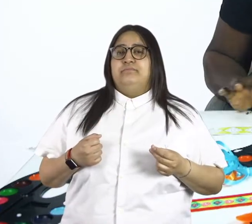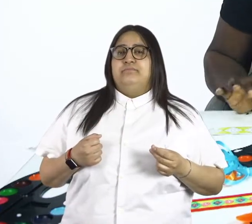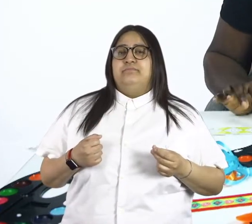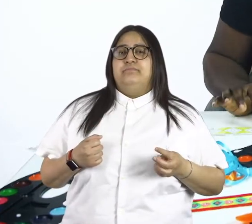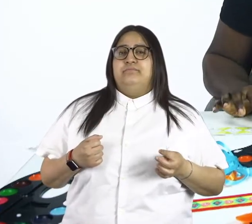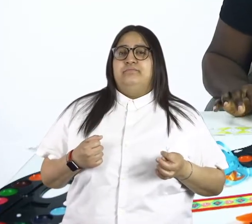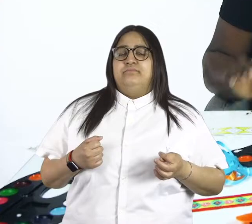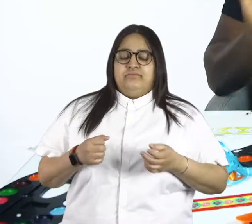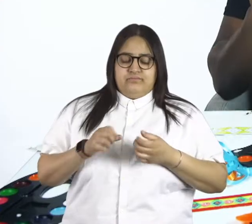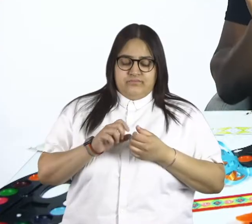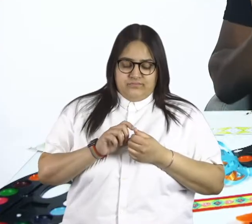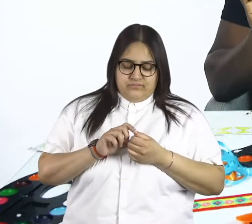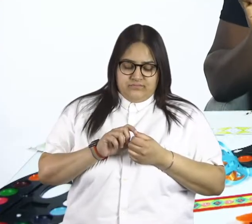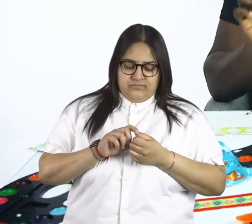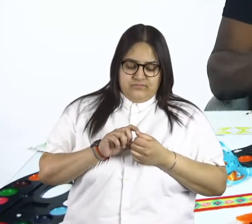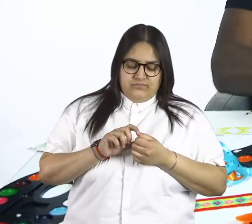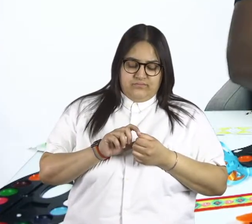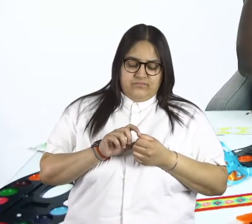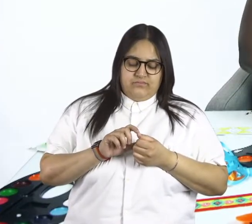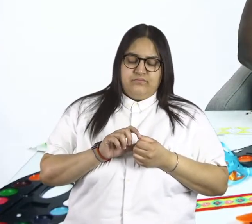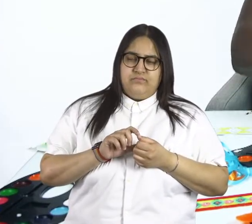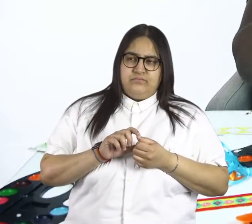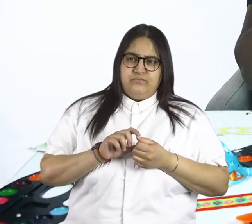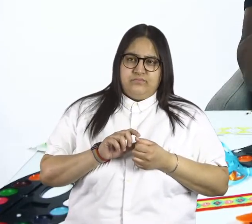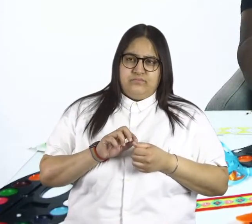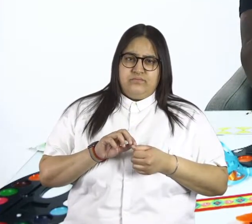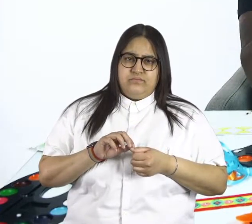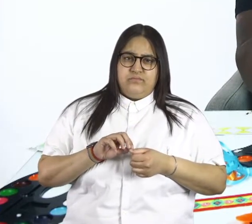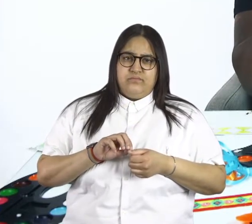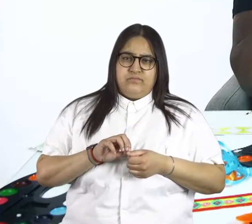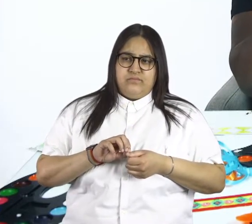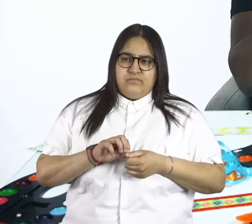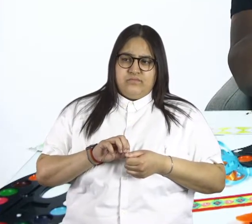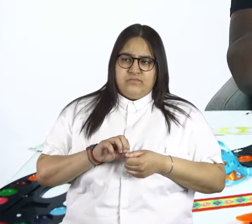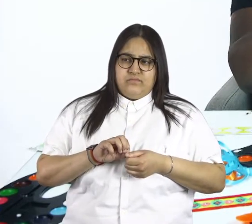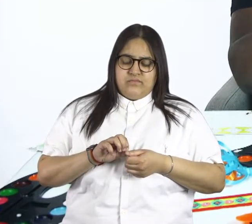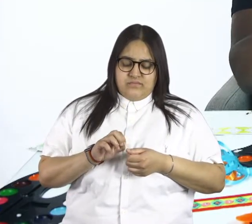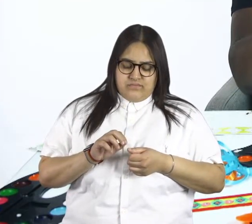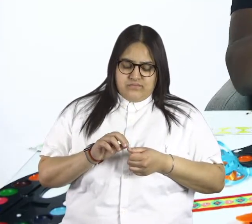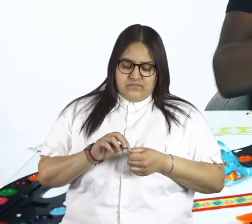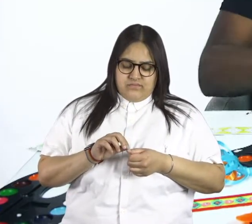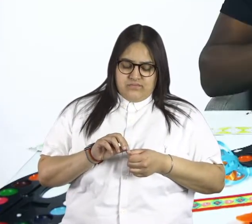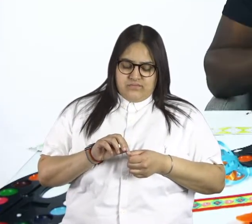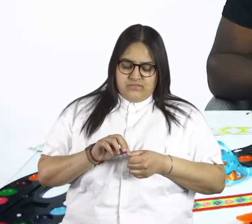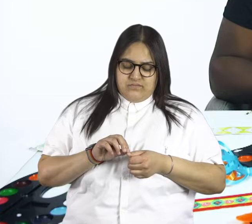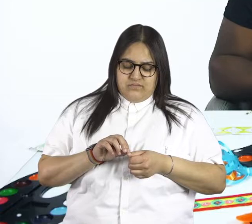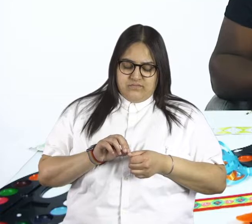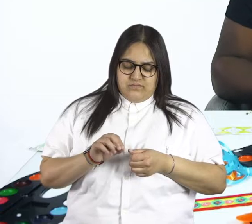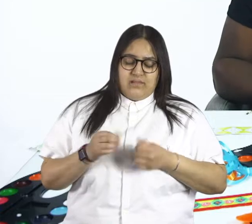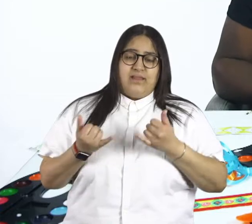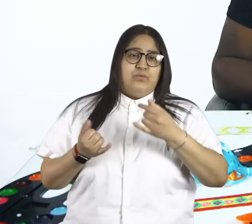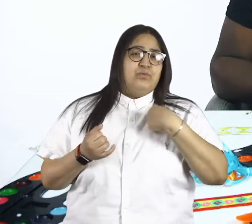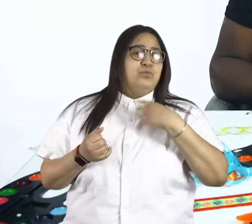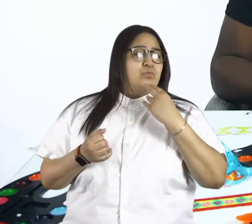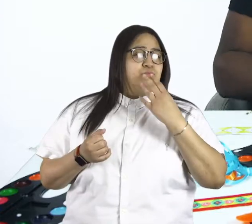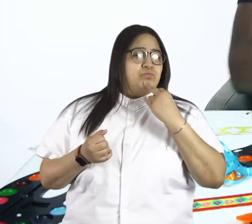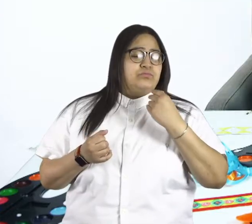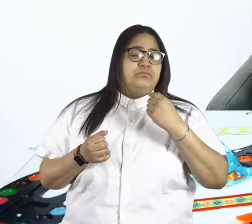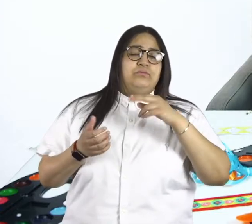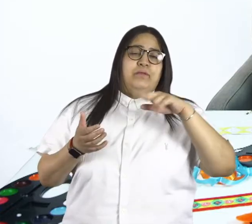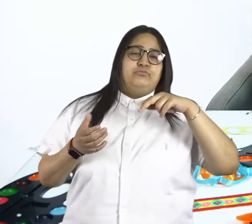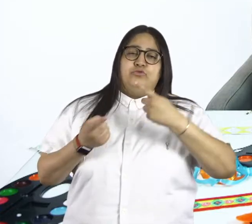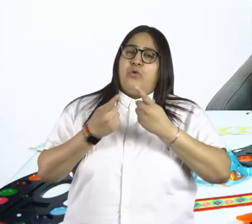detailing on this headpiece, they're very fine. So I'm gonna move on to my fine paintbrush. In case you don't have a fine